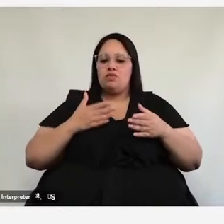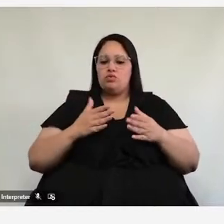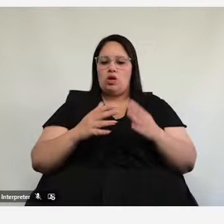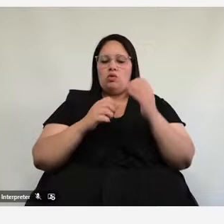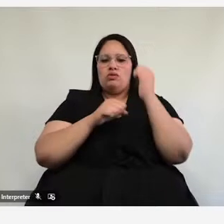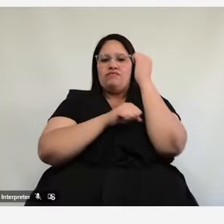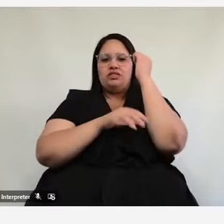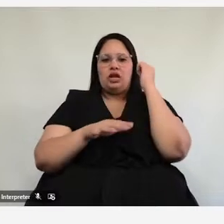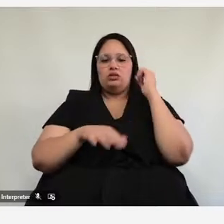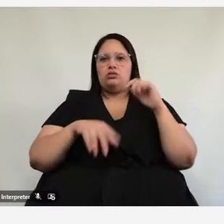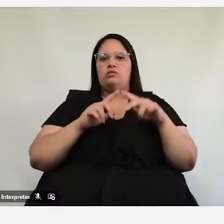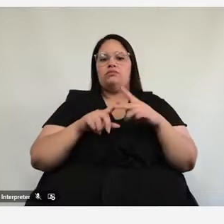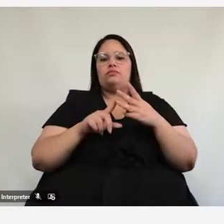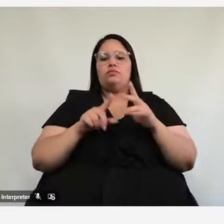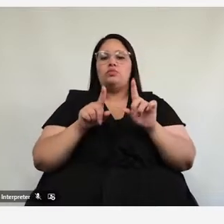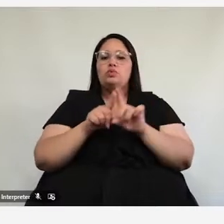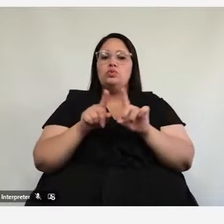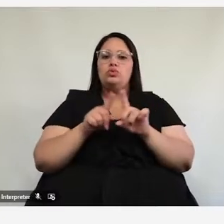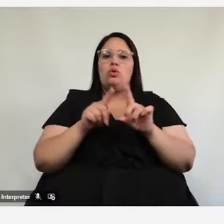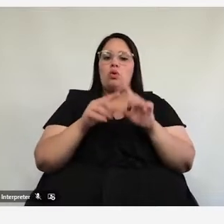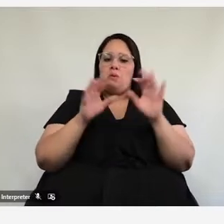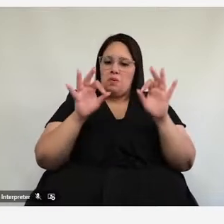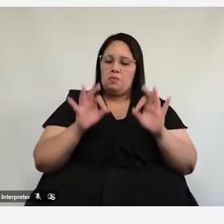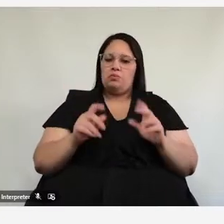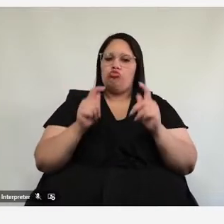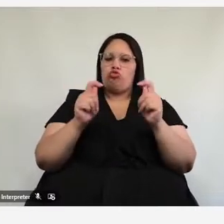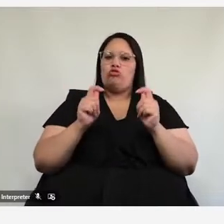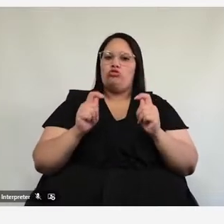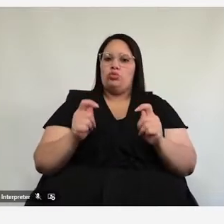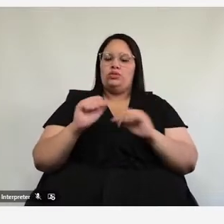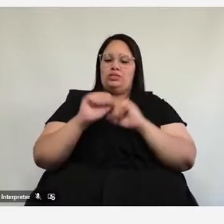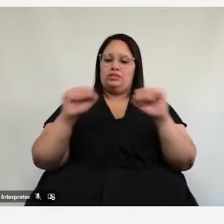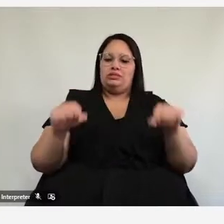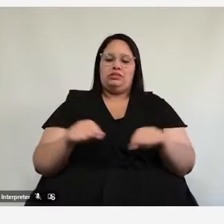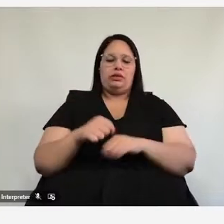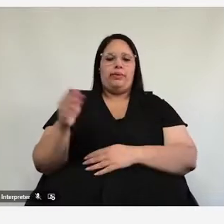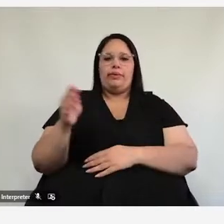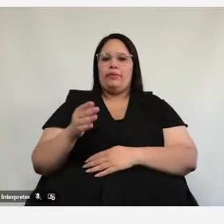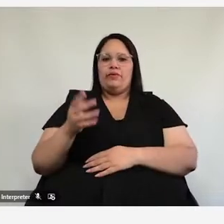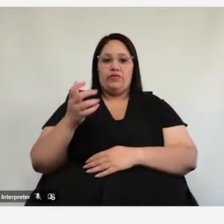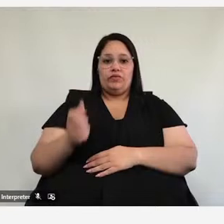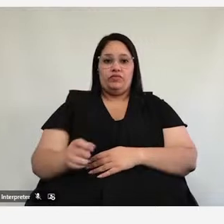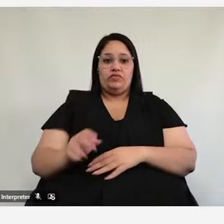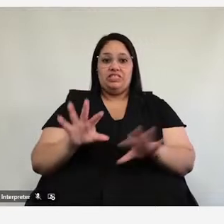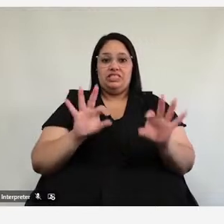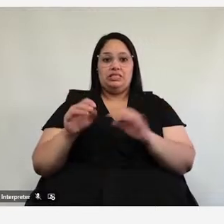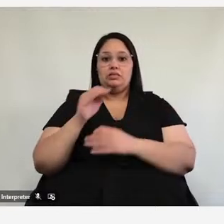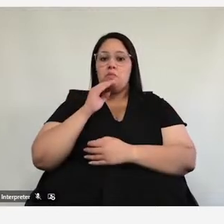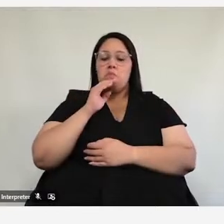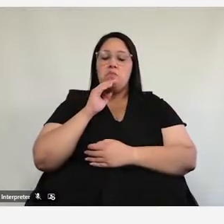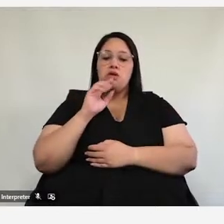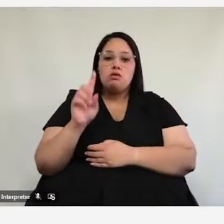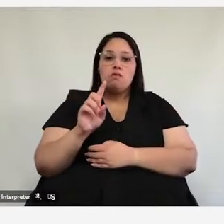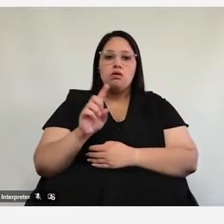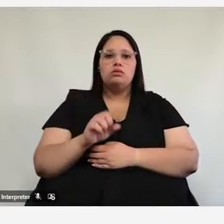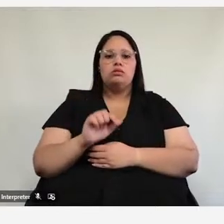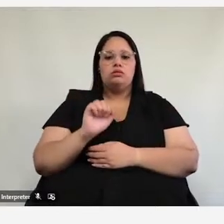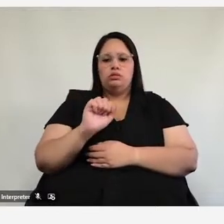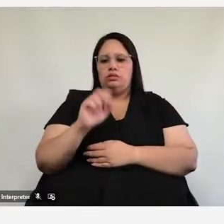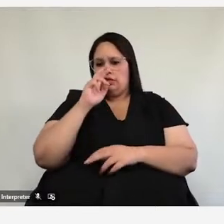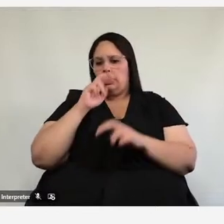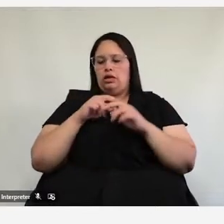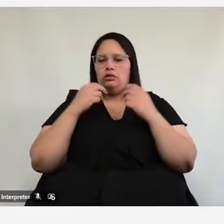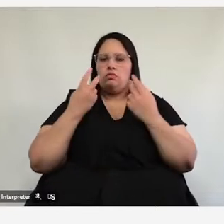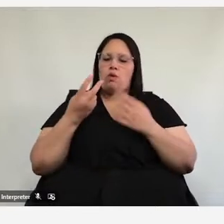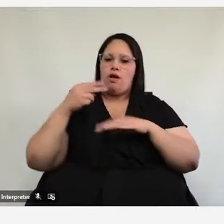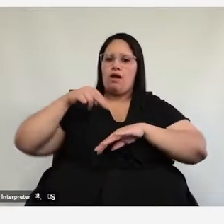infrastructure as well as proper transportation system, this then means that they must wake up